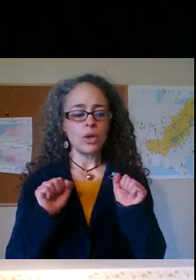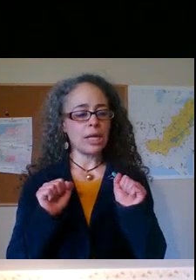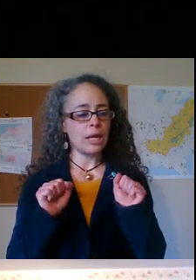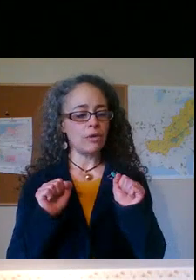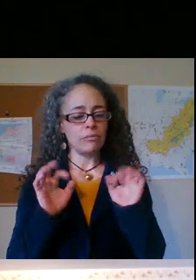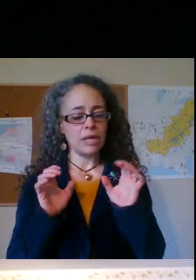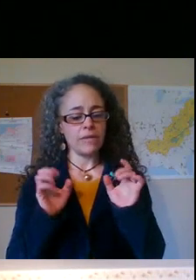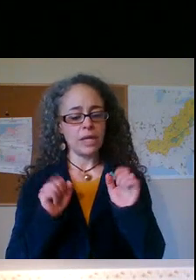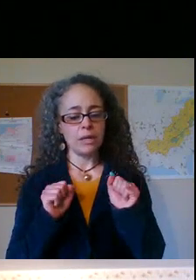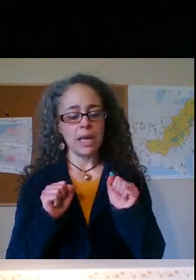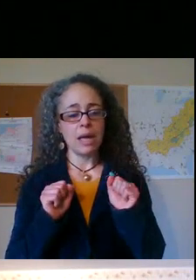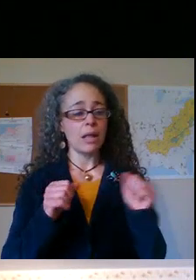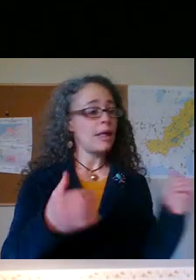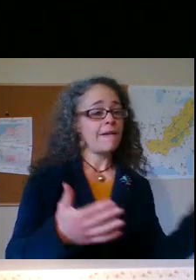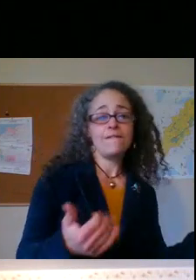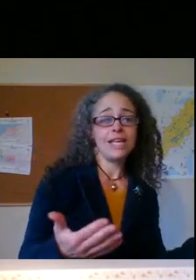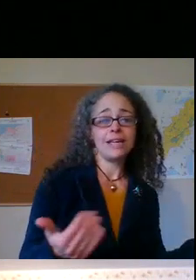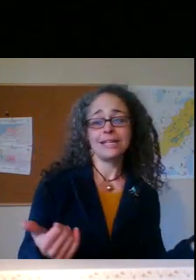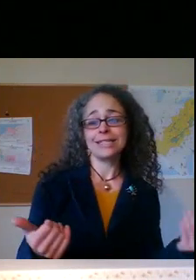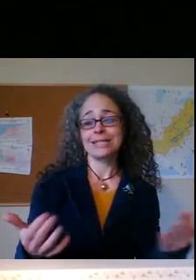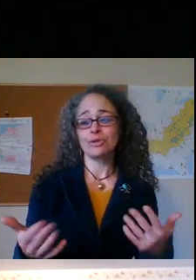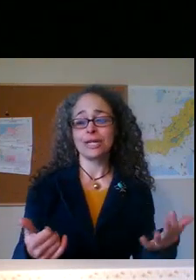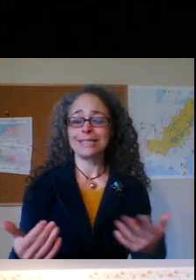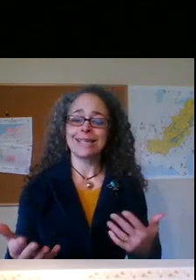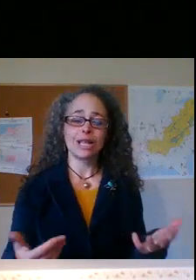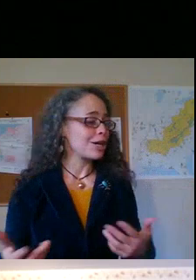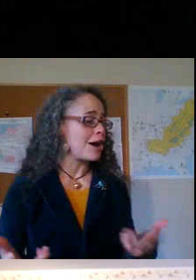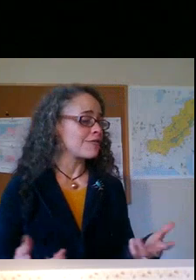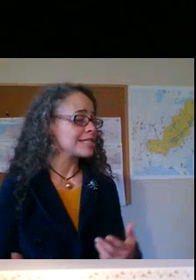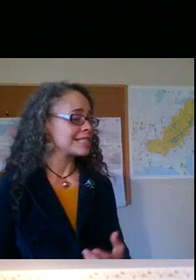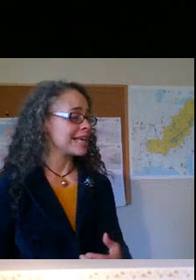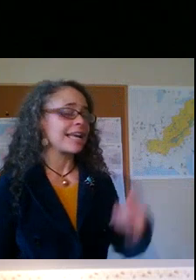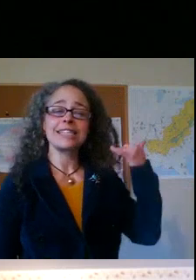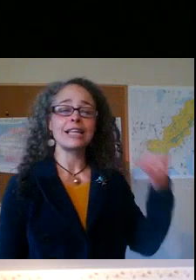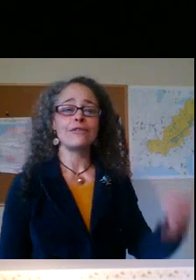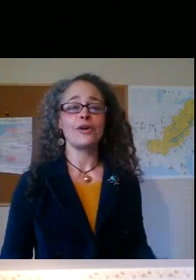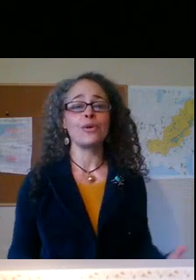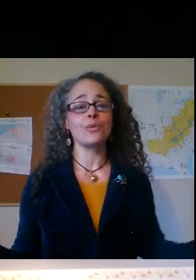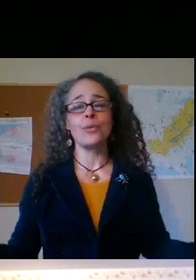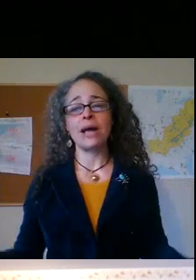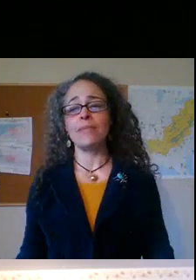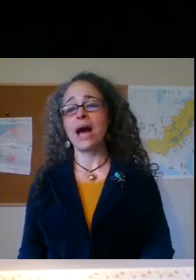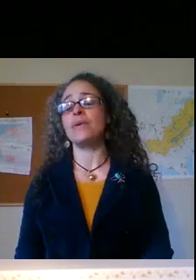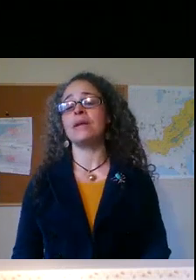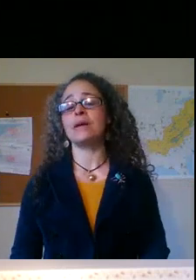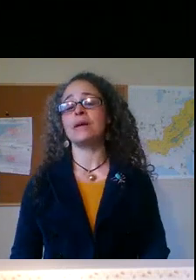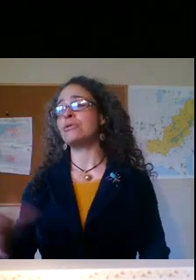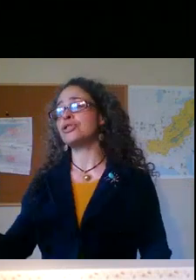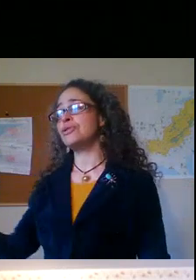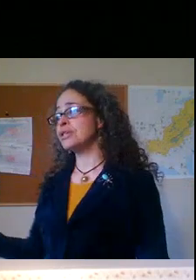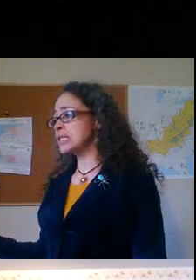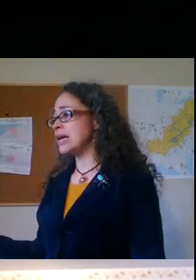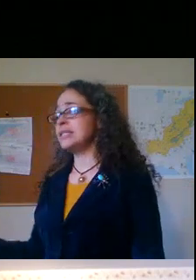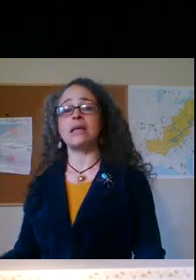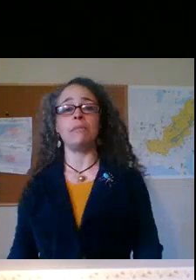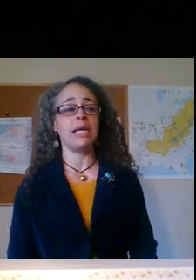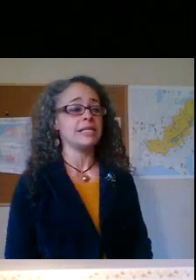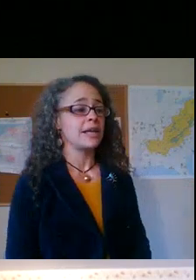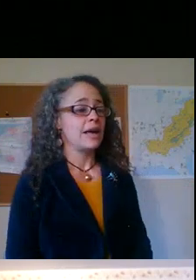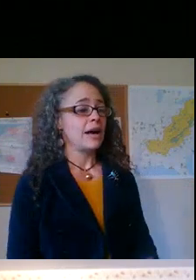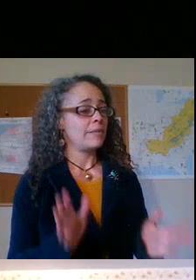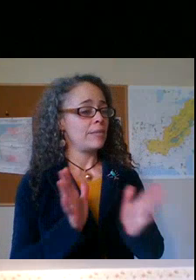are communicating with me via email, via some sort of teleconference thing, telephone. I'm happy to come out to your